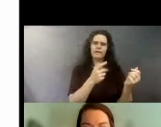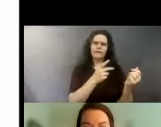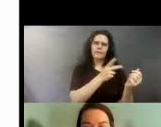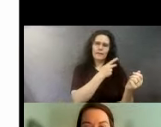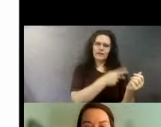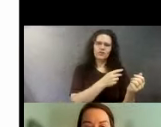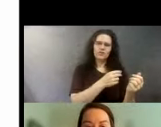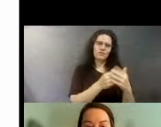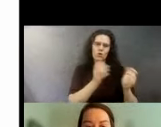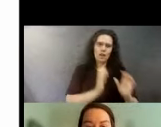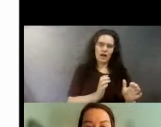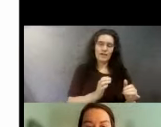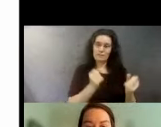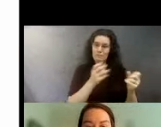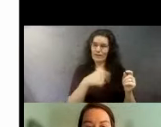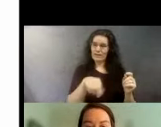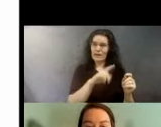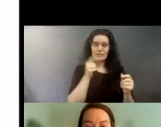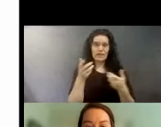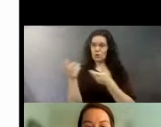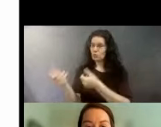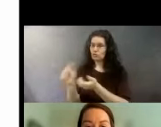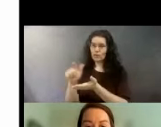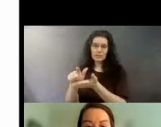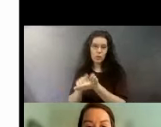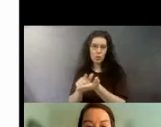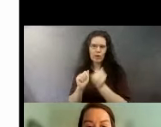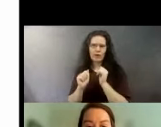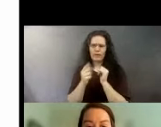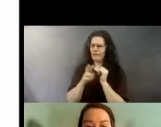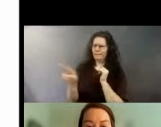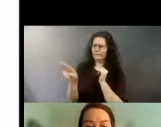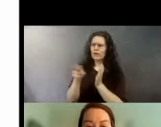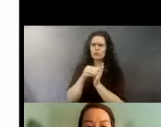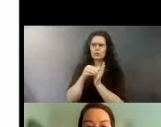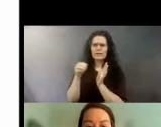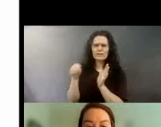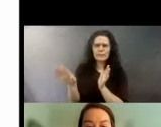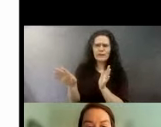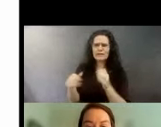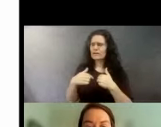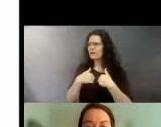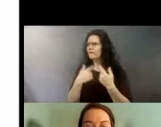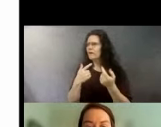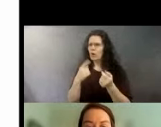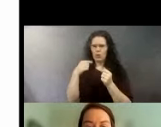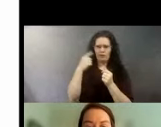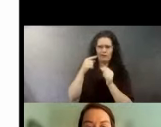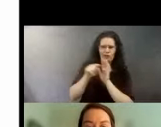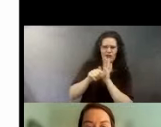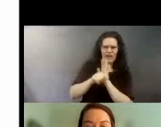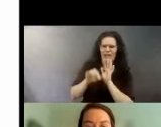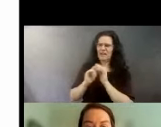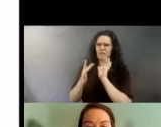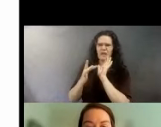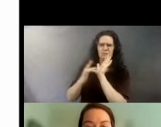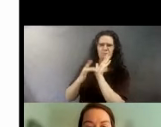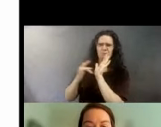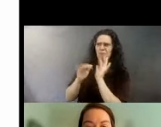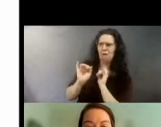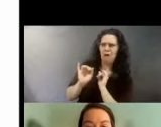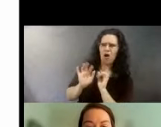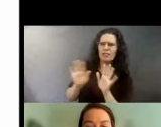They're like, lawyers are expensive, we hear all kinds of crazy things about them, they're shady, but